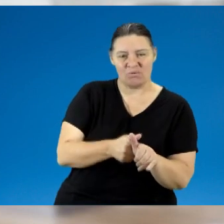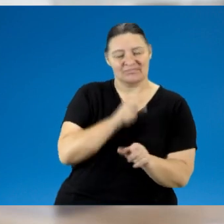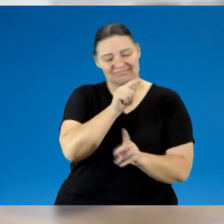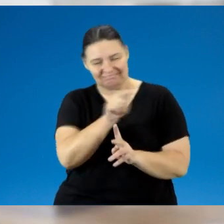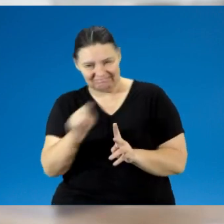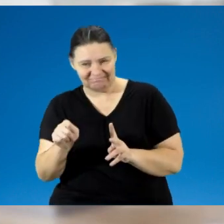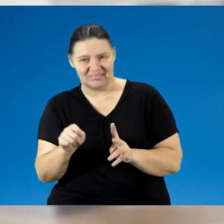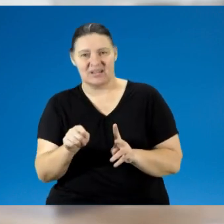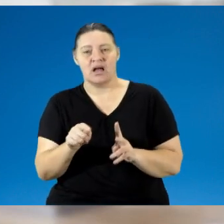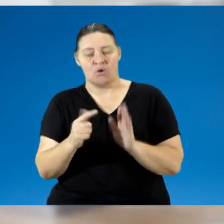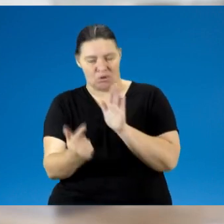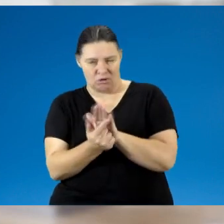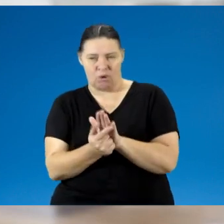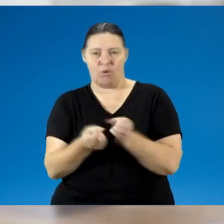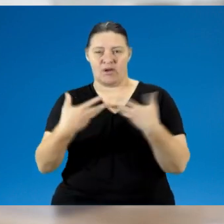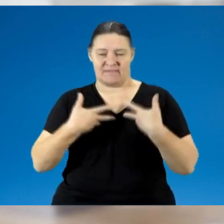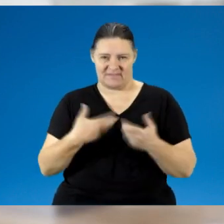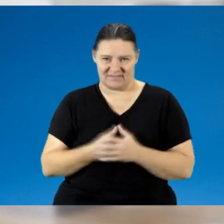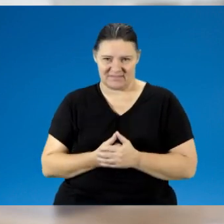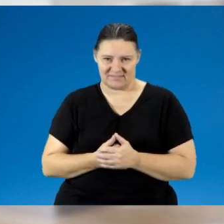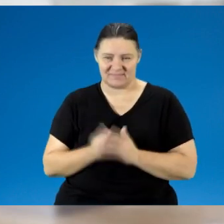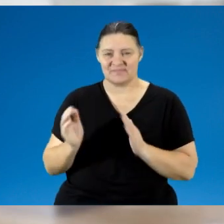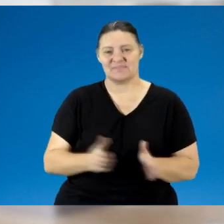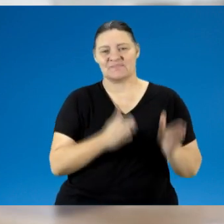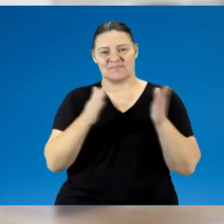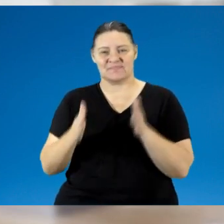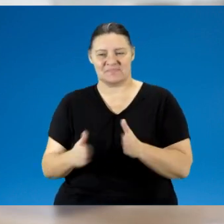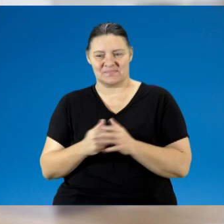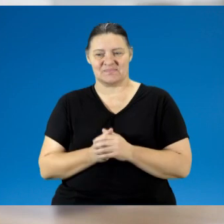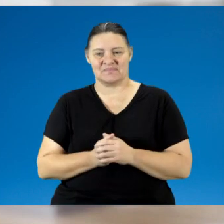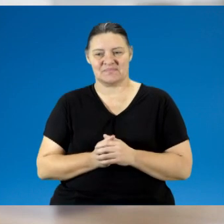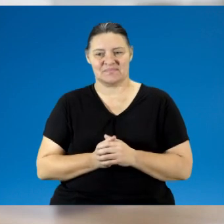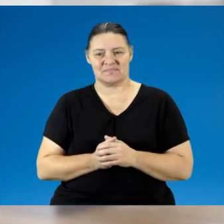with those rules and regulations that were set by the government. Let us move on.